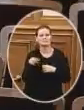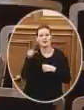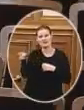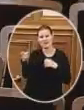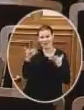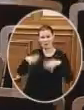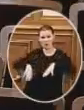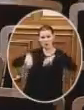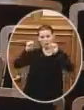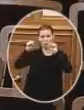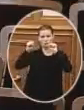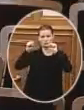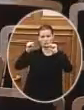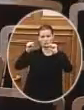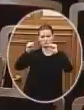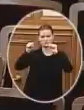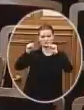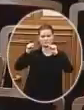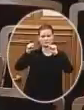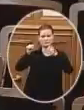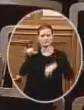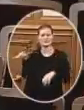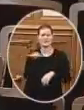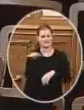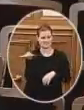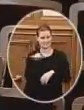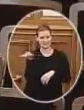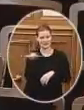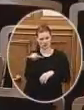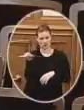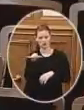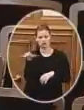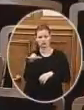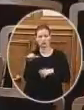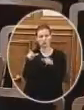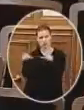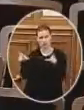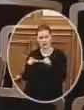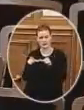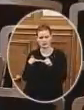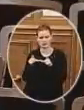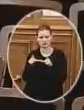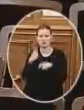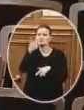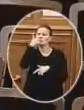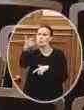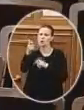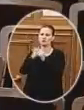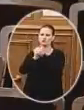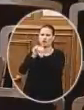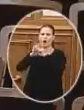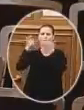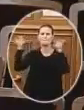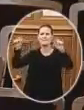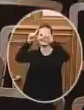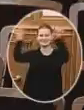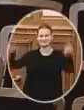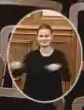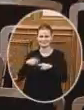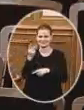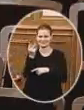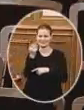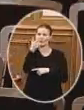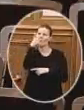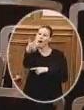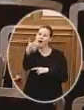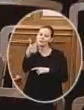similar sort of remote but still engaged location for following the races in the Union Square area,